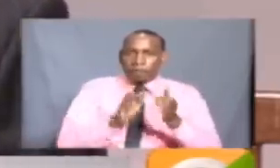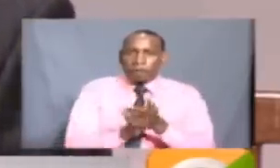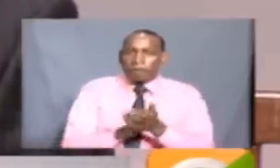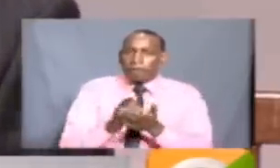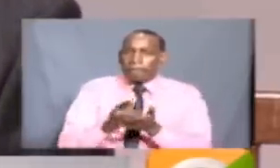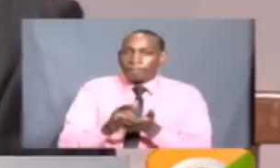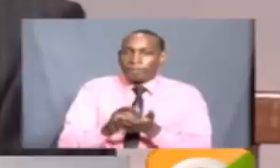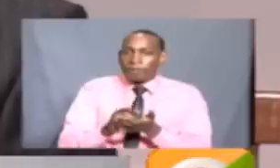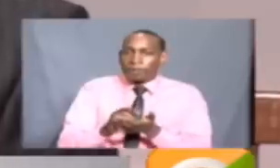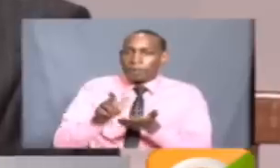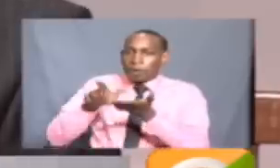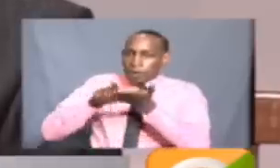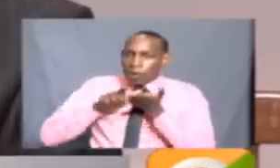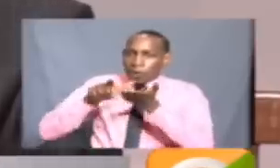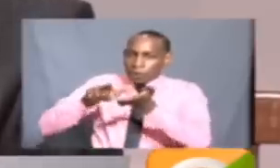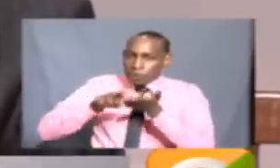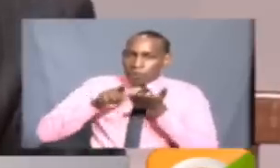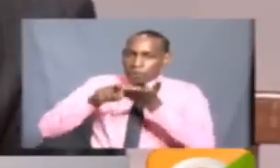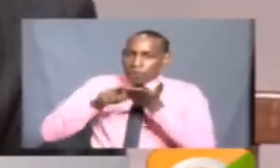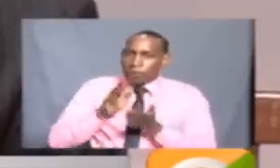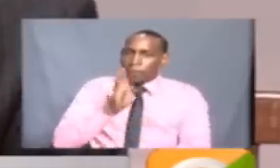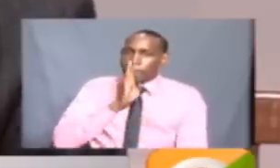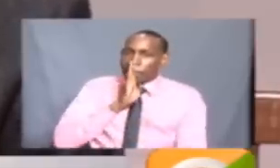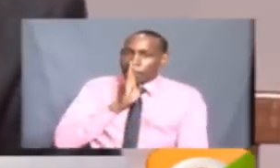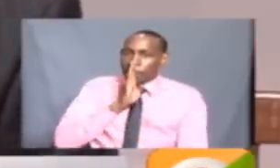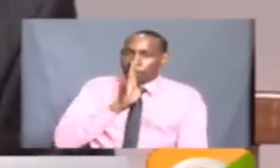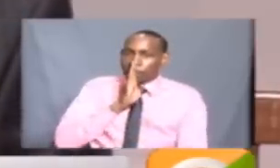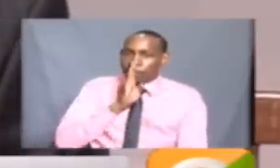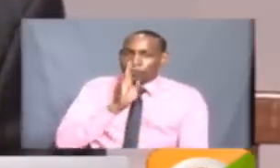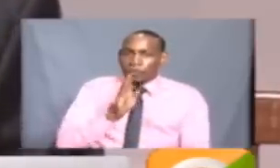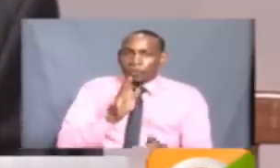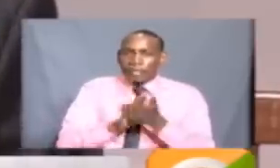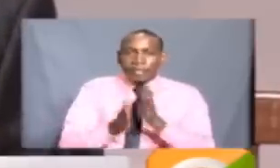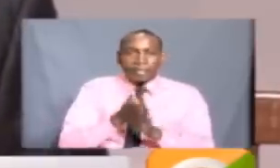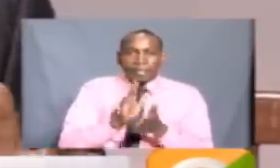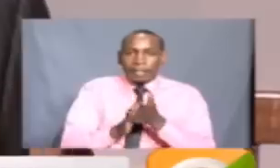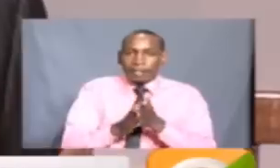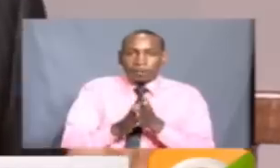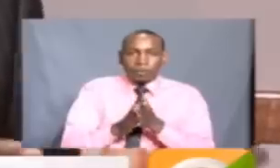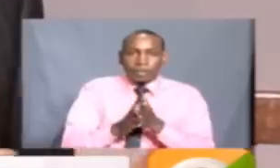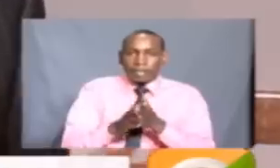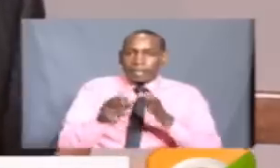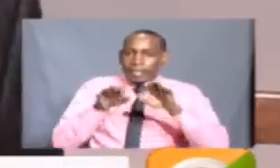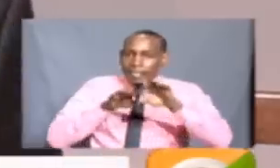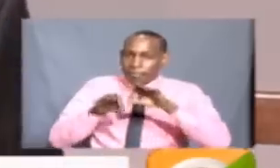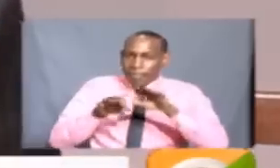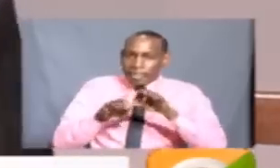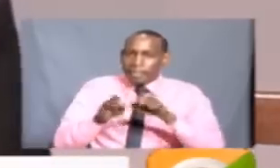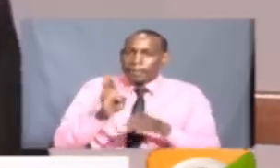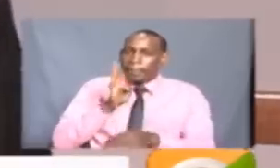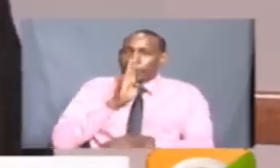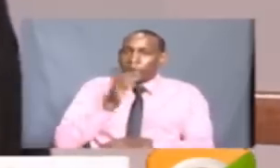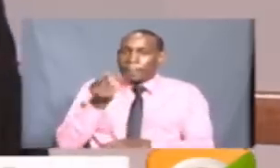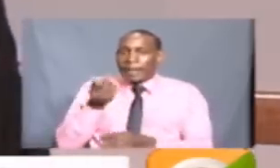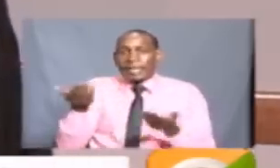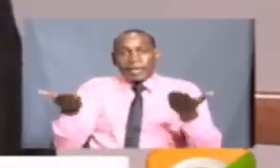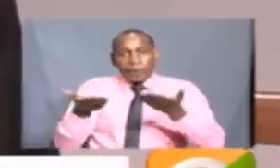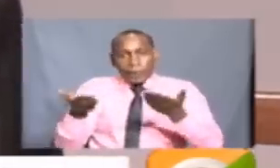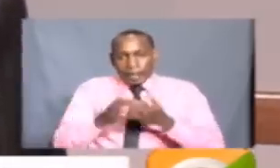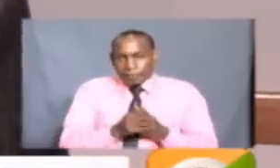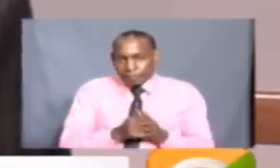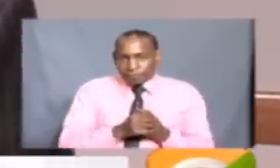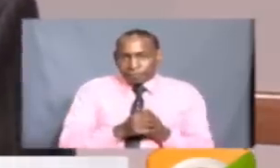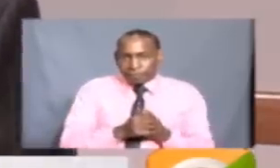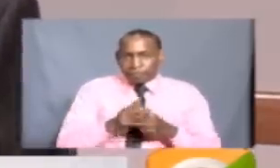and we talk about lack of accountability of where the borrowed monies have gone, when